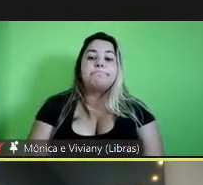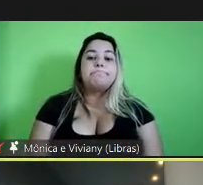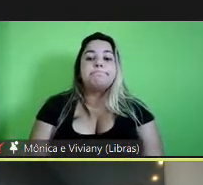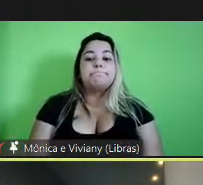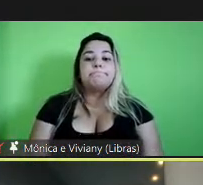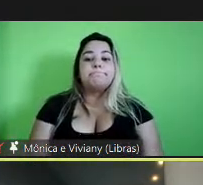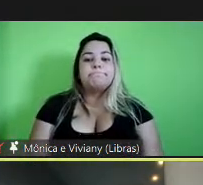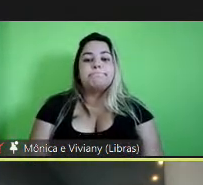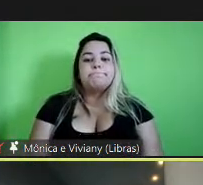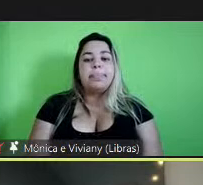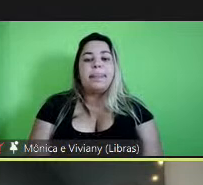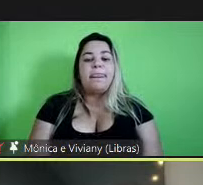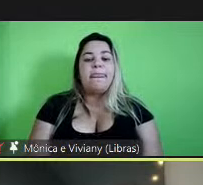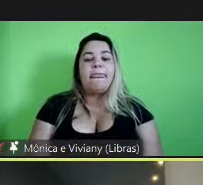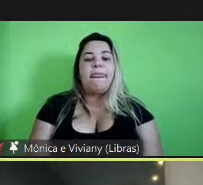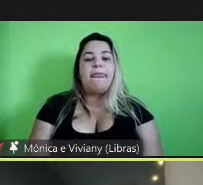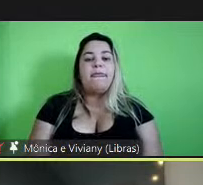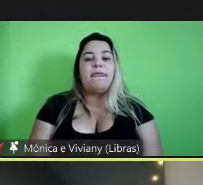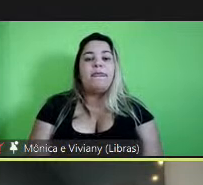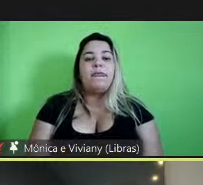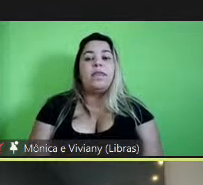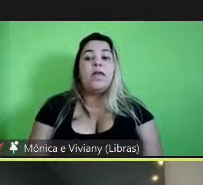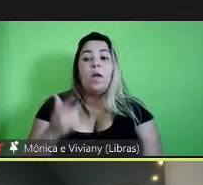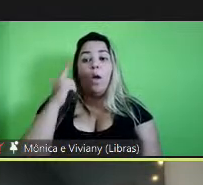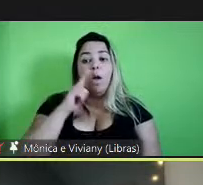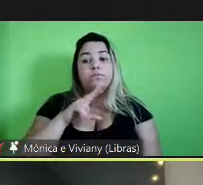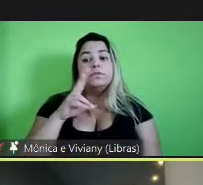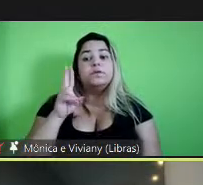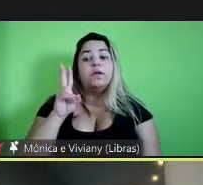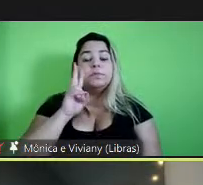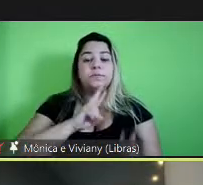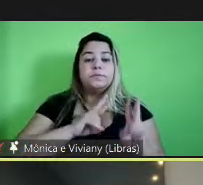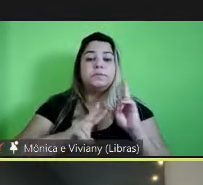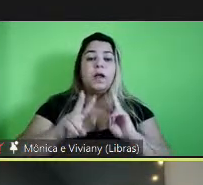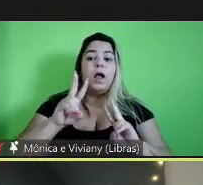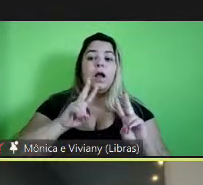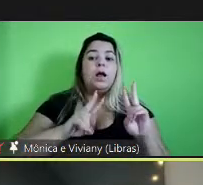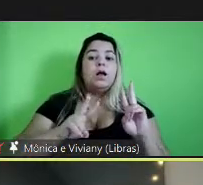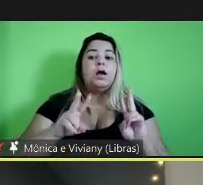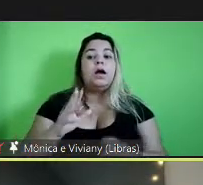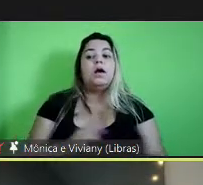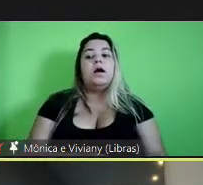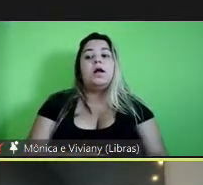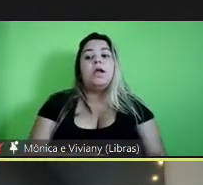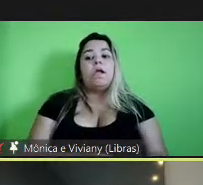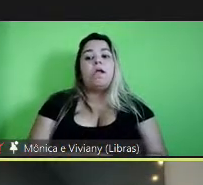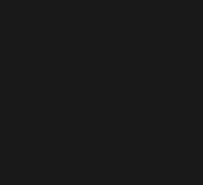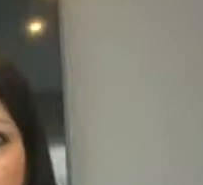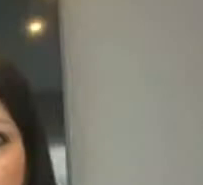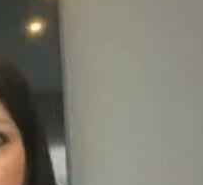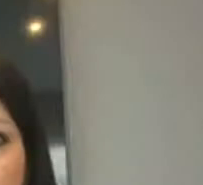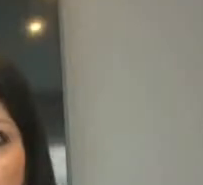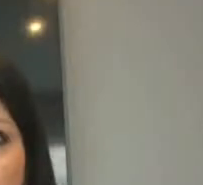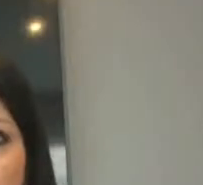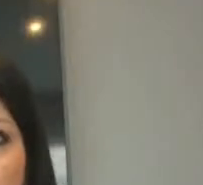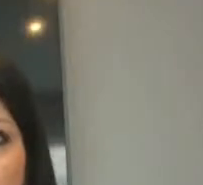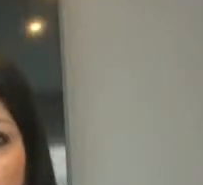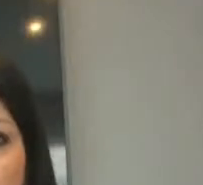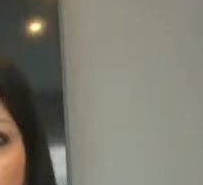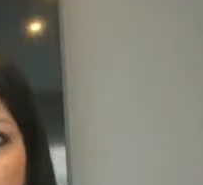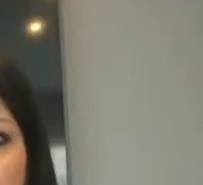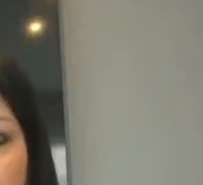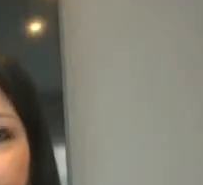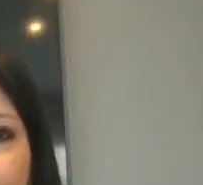Okay, I'm trying to figure out where do I put it. Can you see it in the presentation mode?